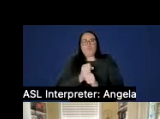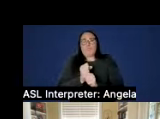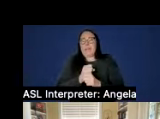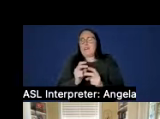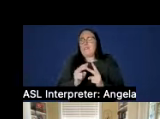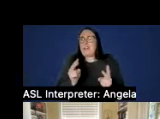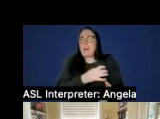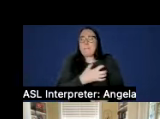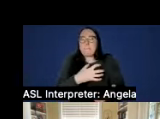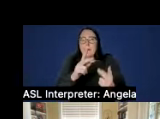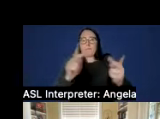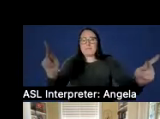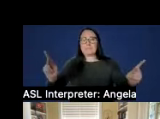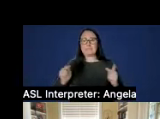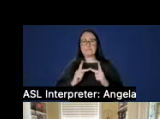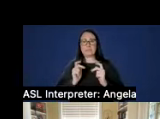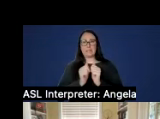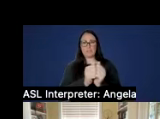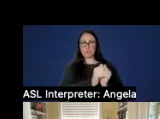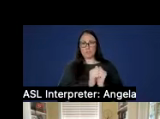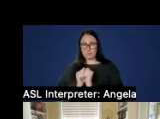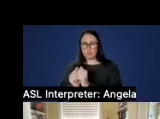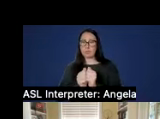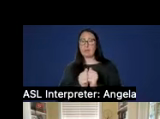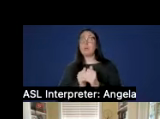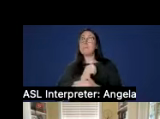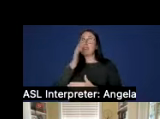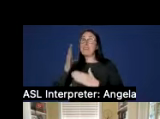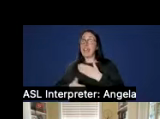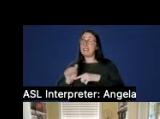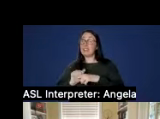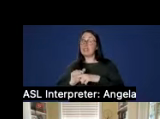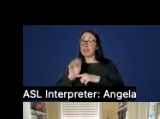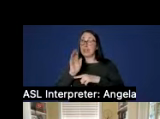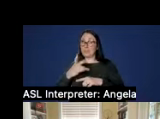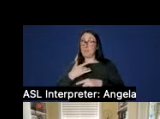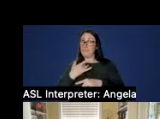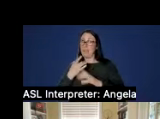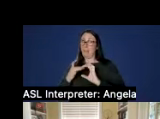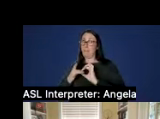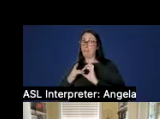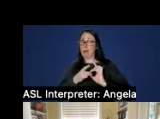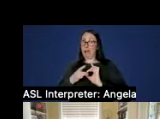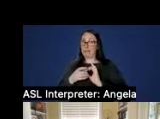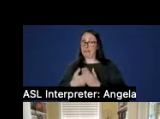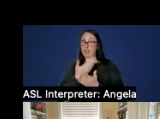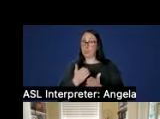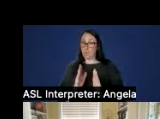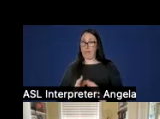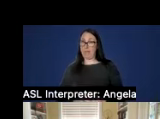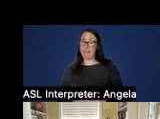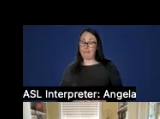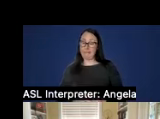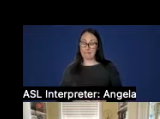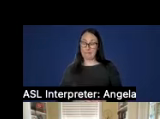days, and by the end of this training, you'll be bonded in a new way. So to